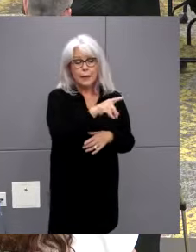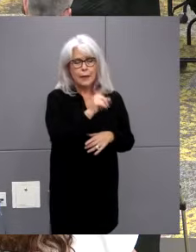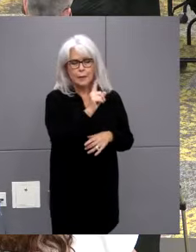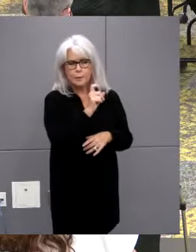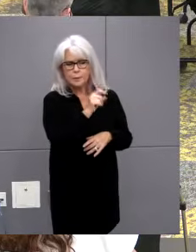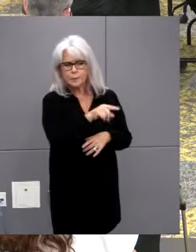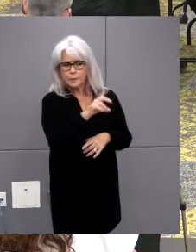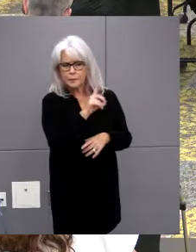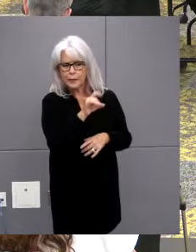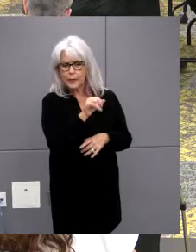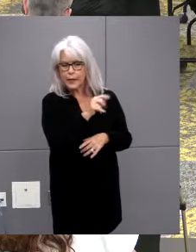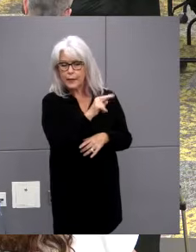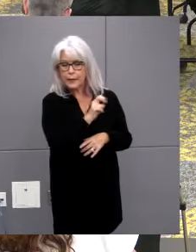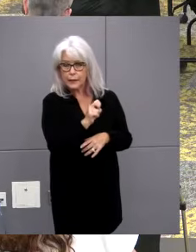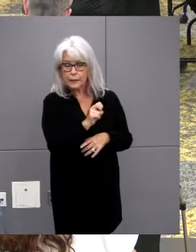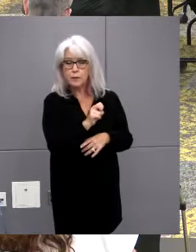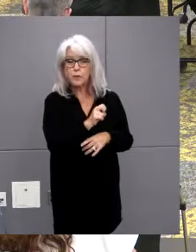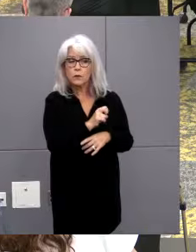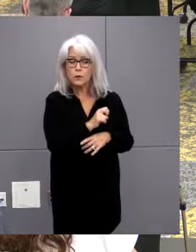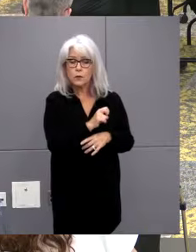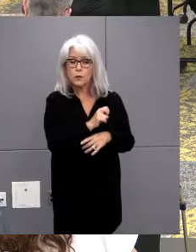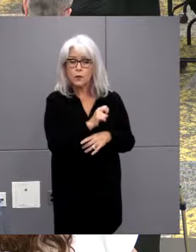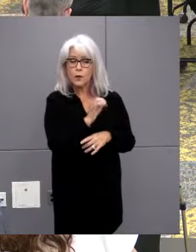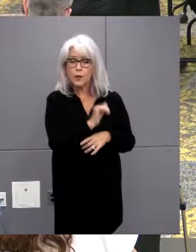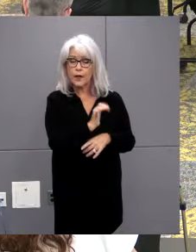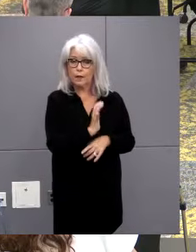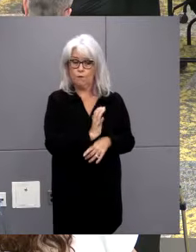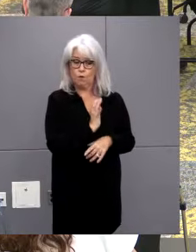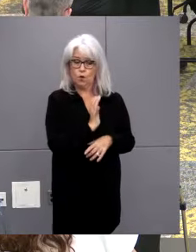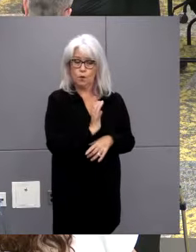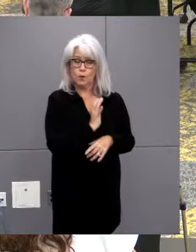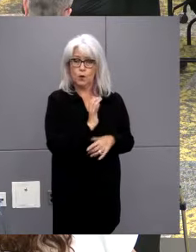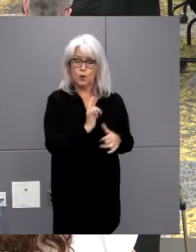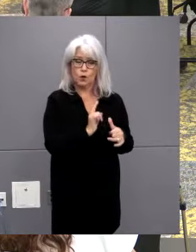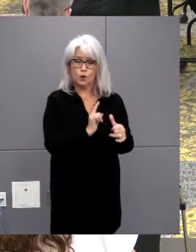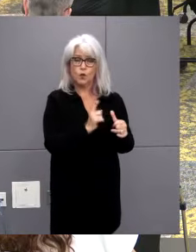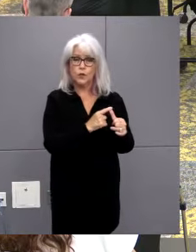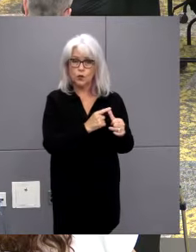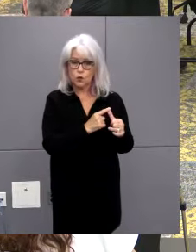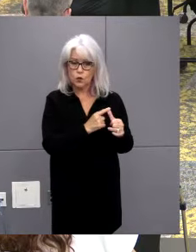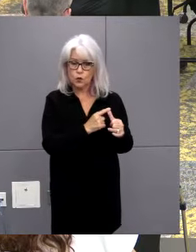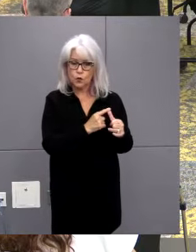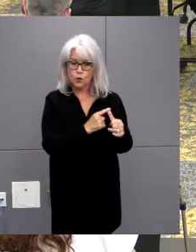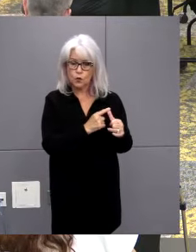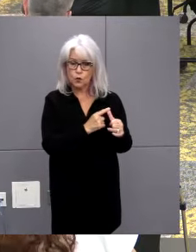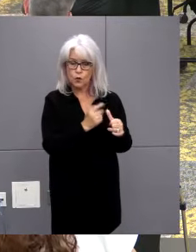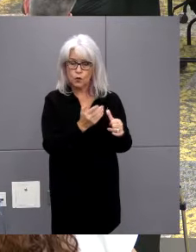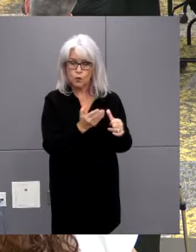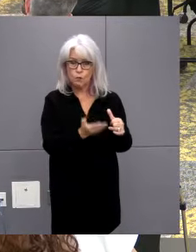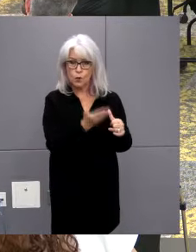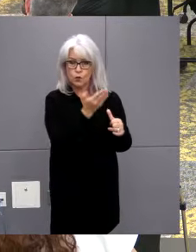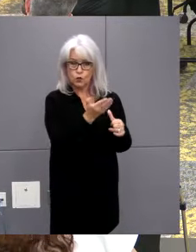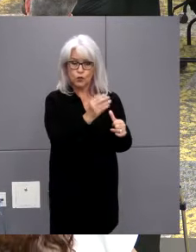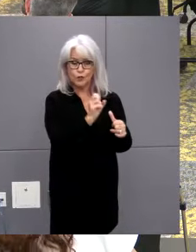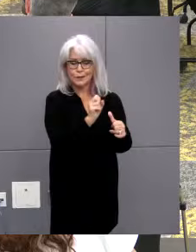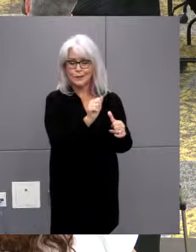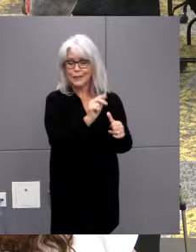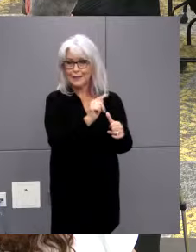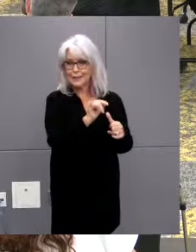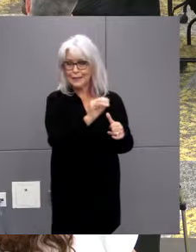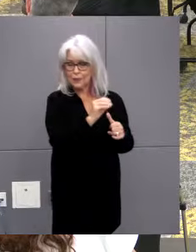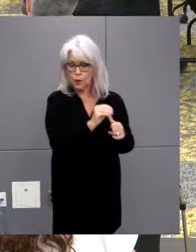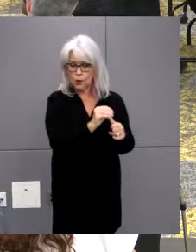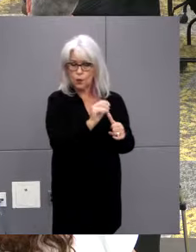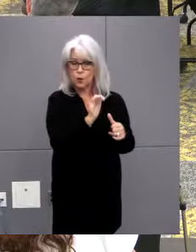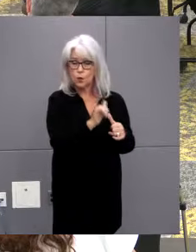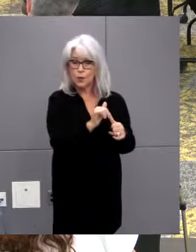Diane, would the formal original mover, Santino, of the motion to adopt